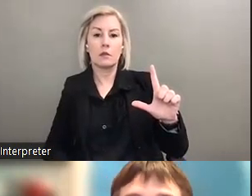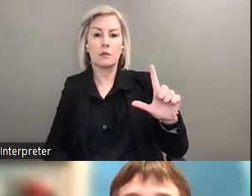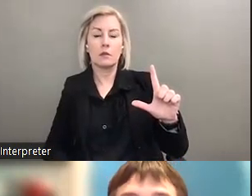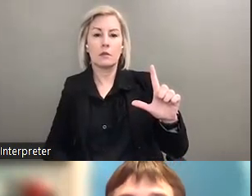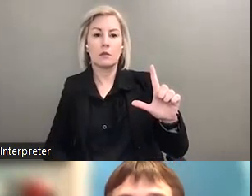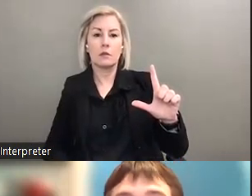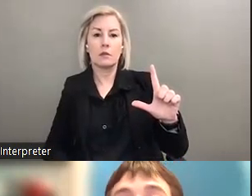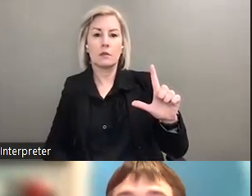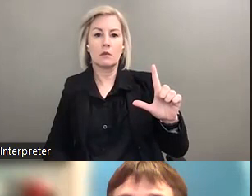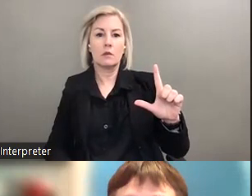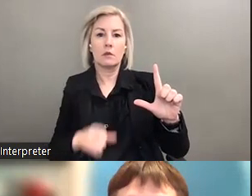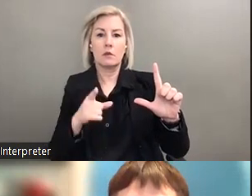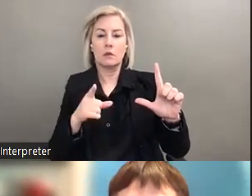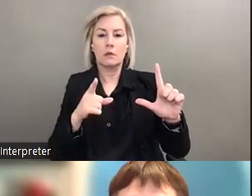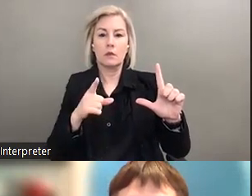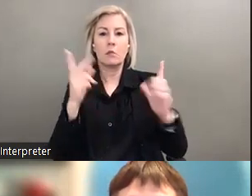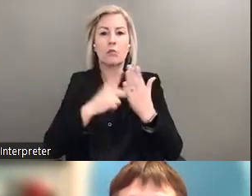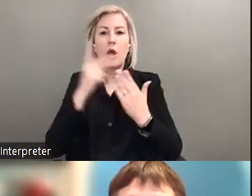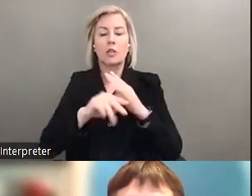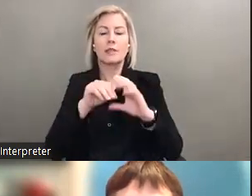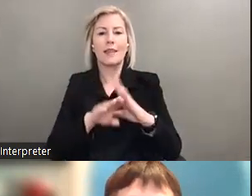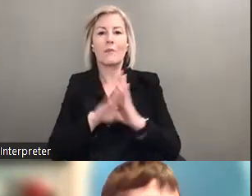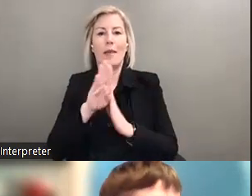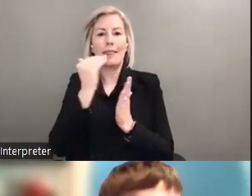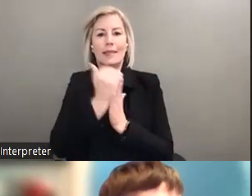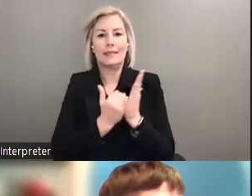the ArtsCONNECT Projects and Development listing. So here we go.